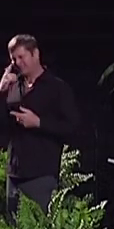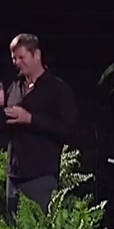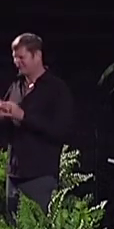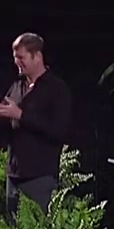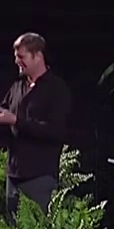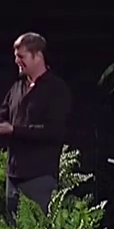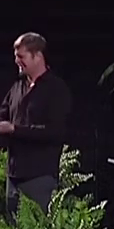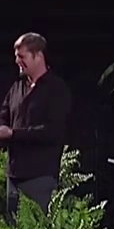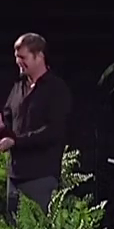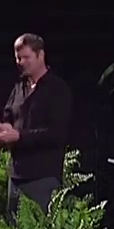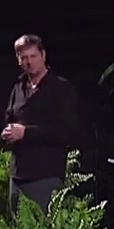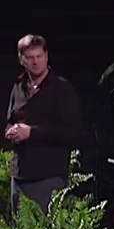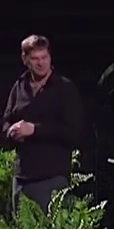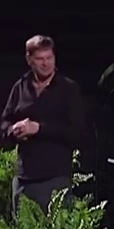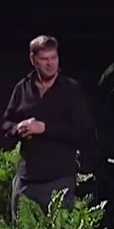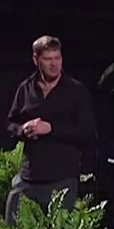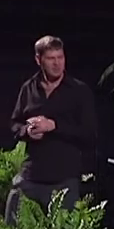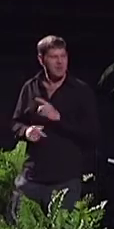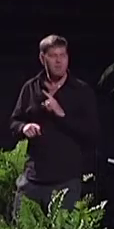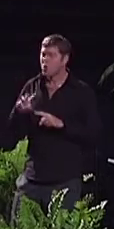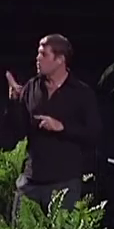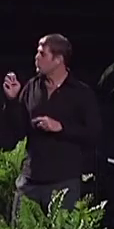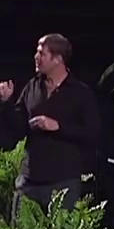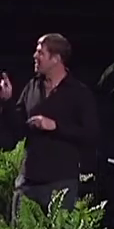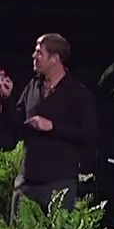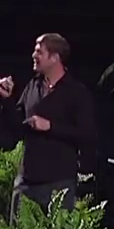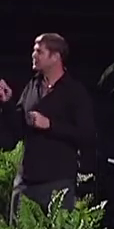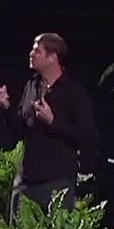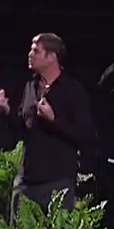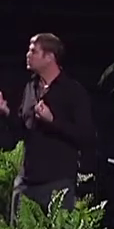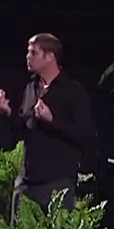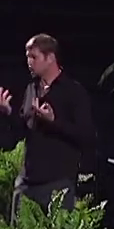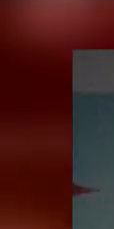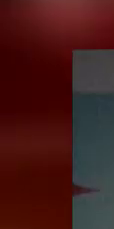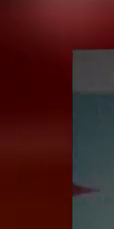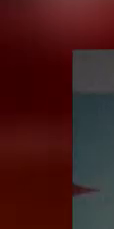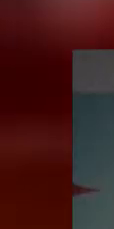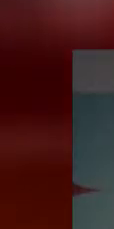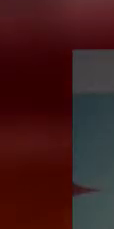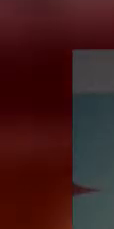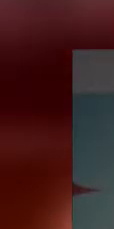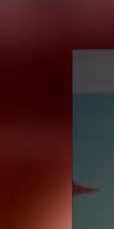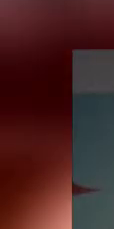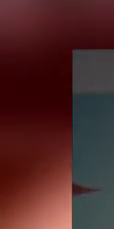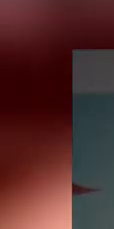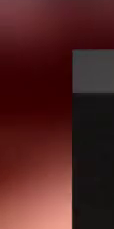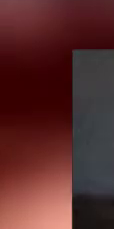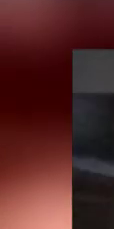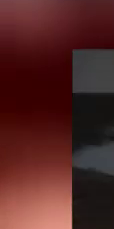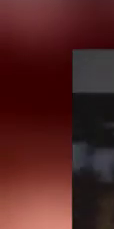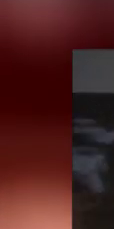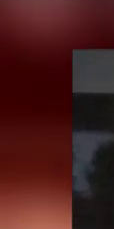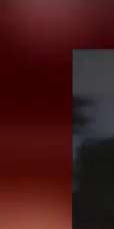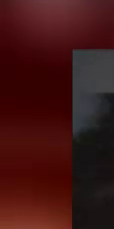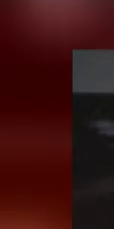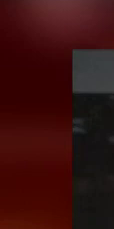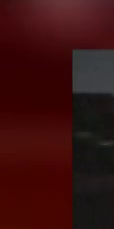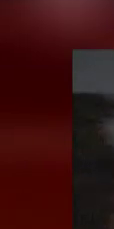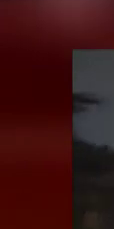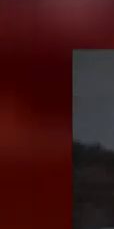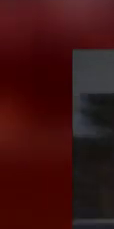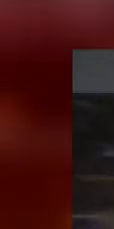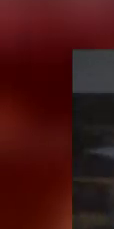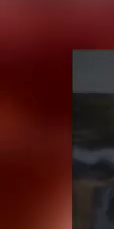easy. But what does Wheat Thins do about it? Let's find out. They find this tweet, and let's see if they do anything about it. This one's hilarious.